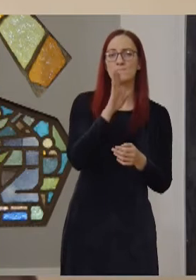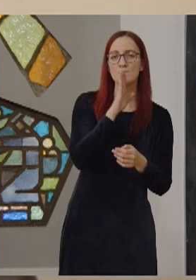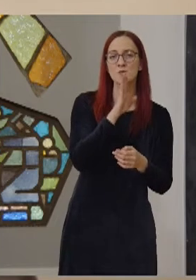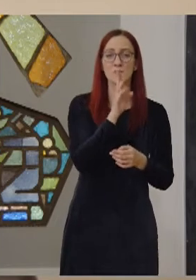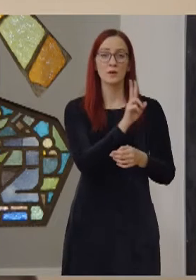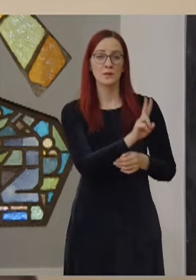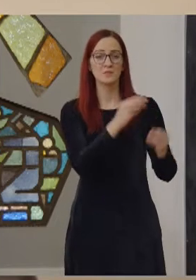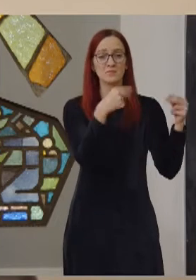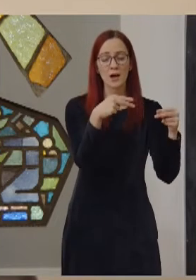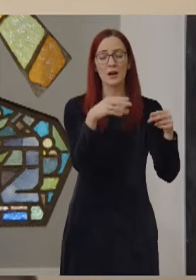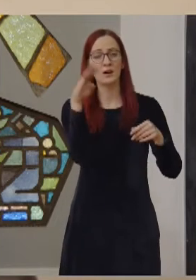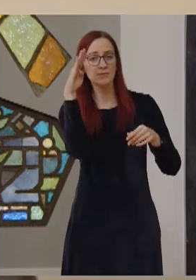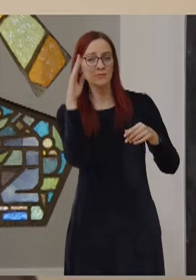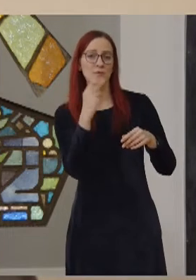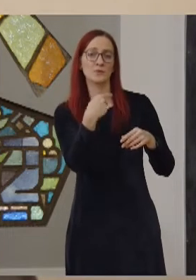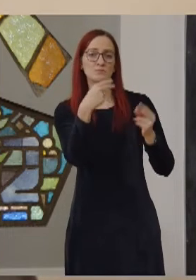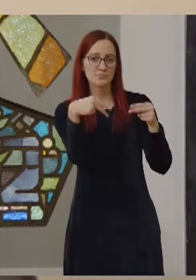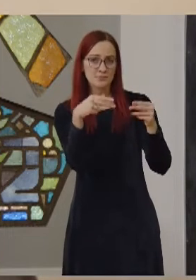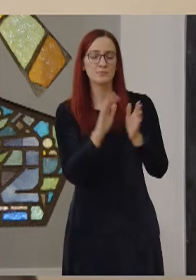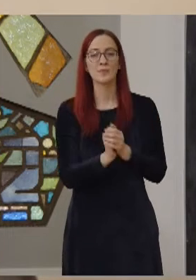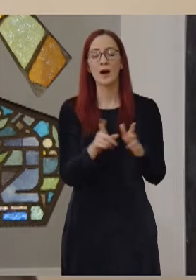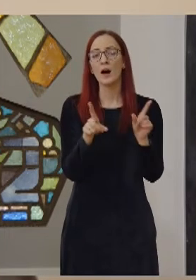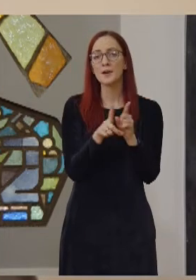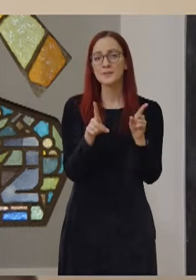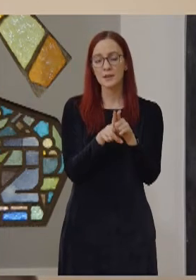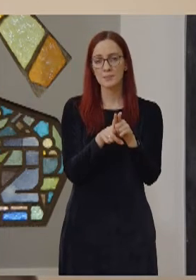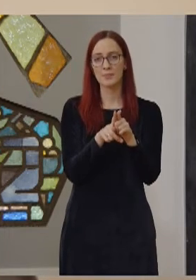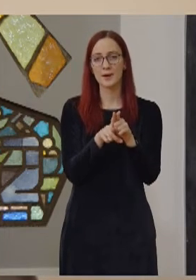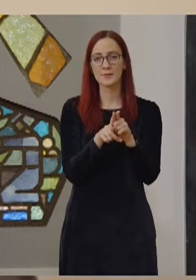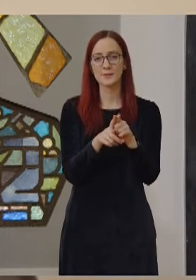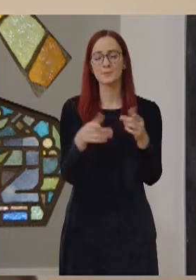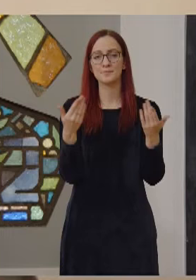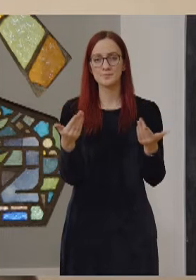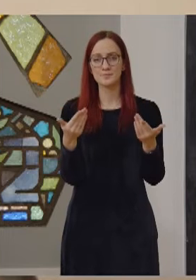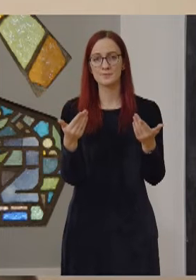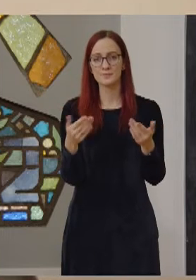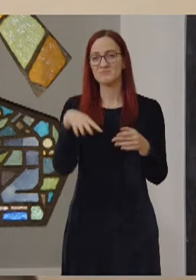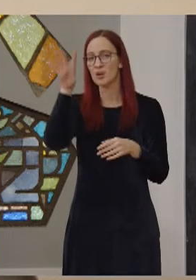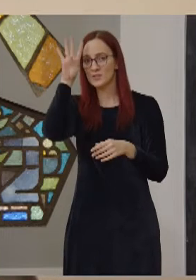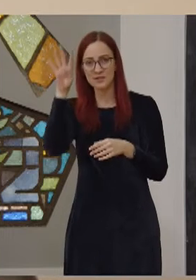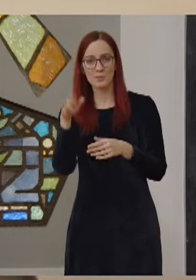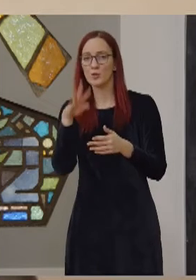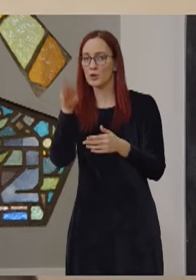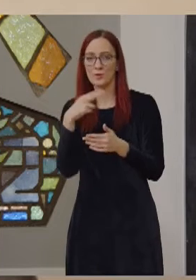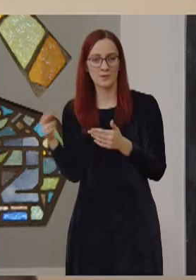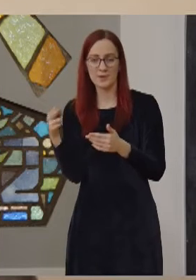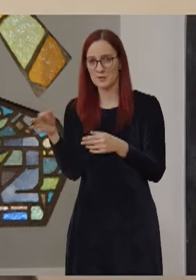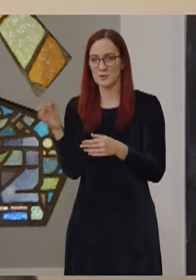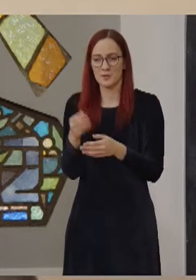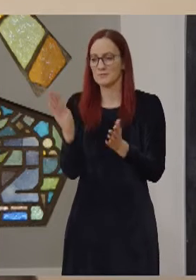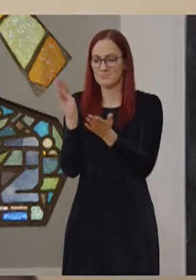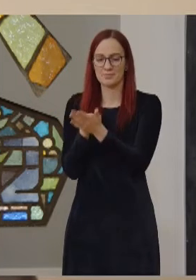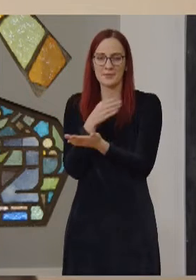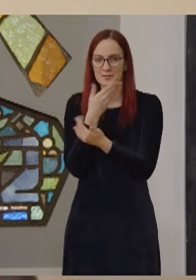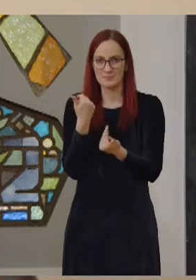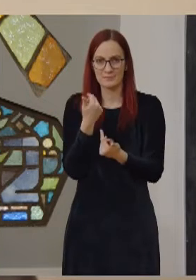courage because it talks about same-sex marriages. It talks about the things that have not